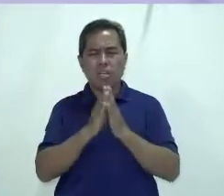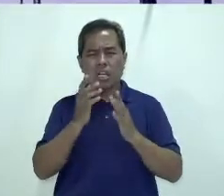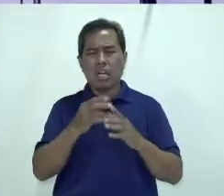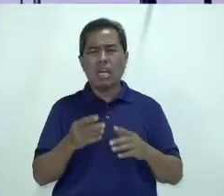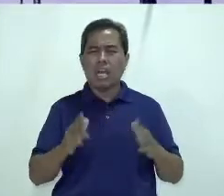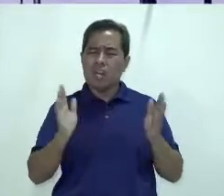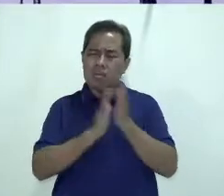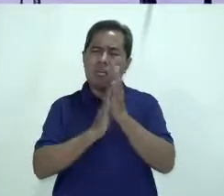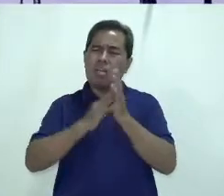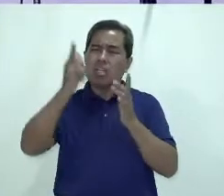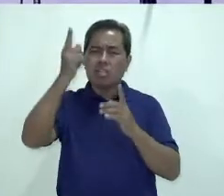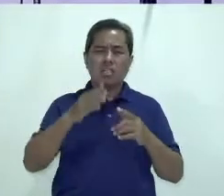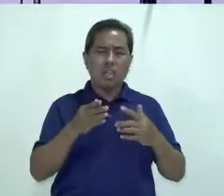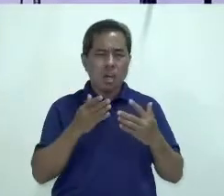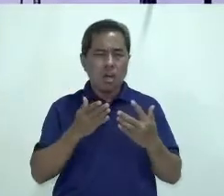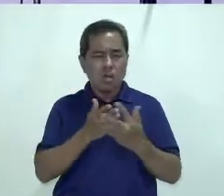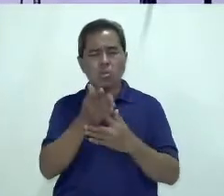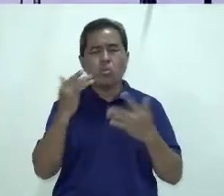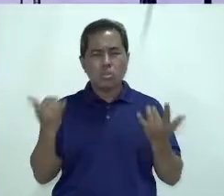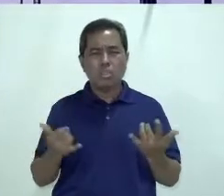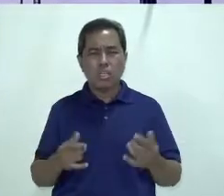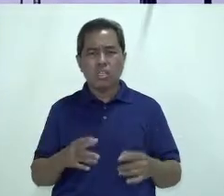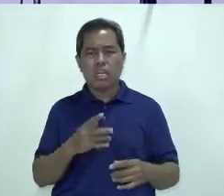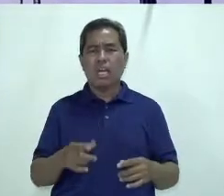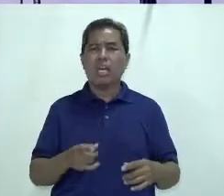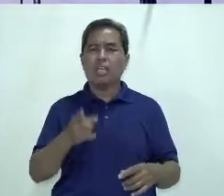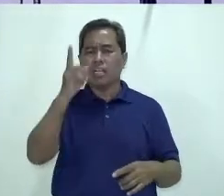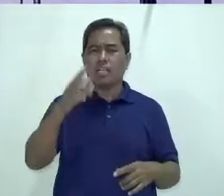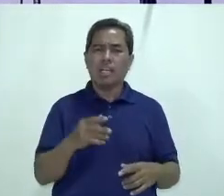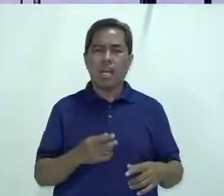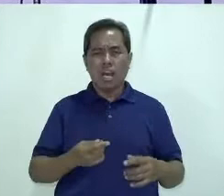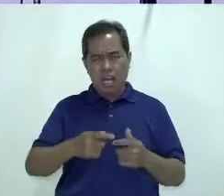relationships, God is just asking you and reminding you,